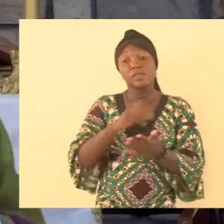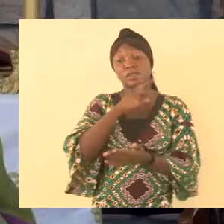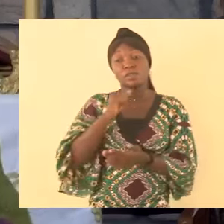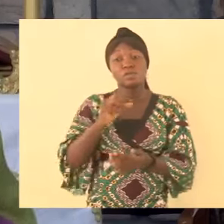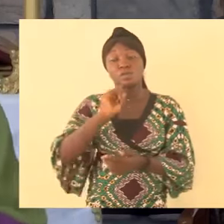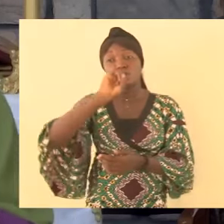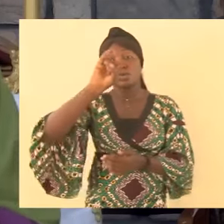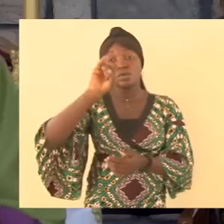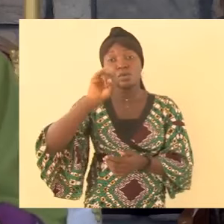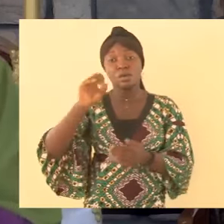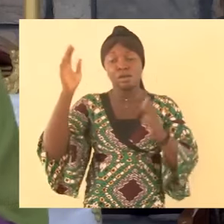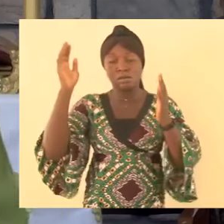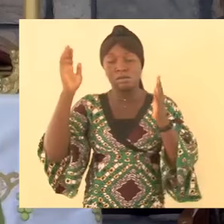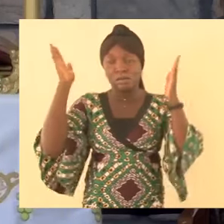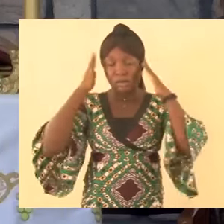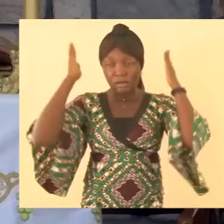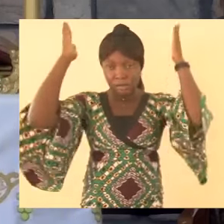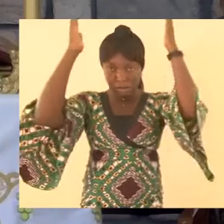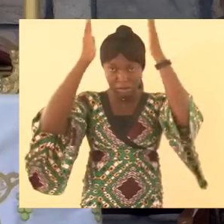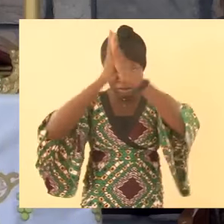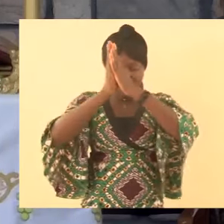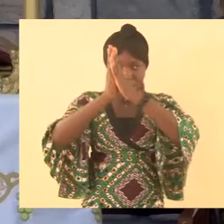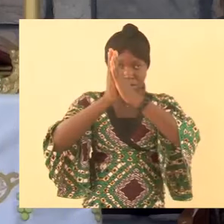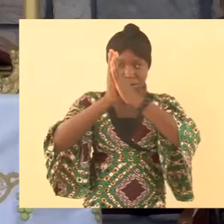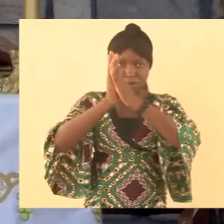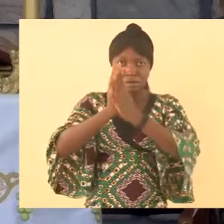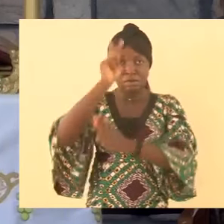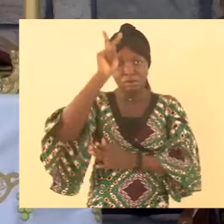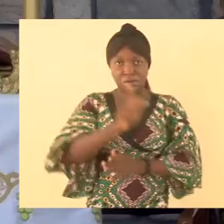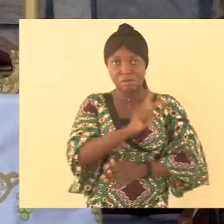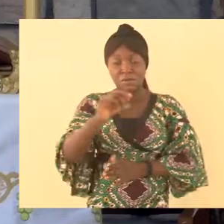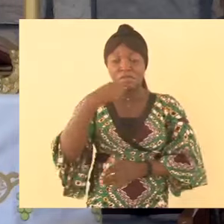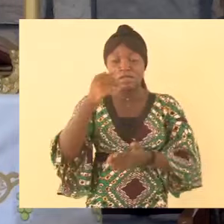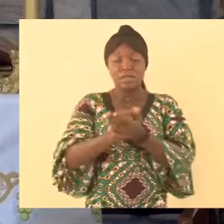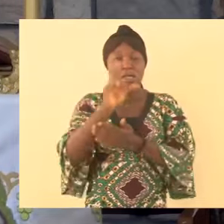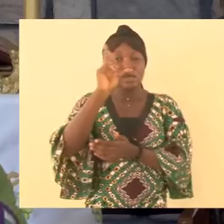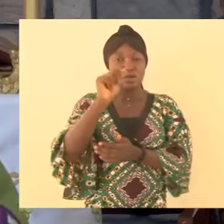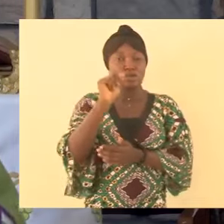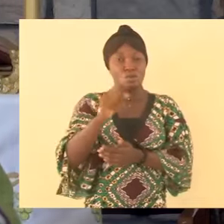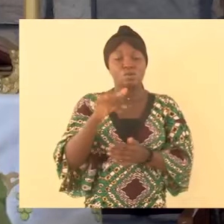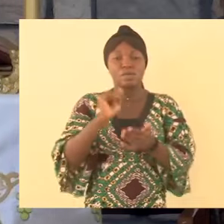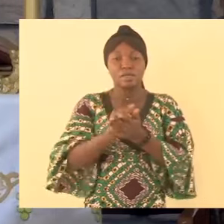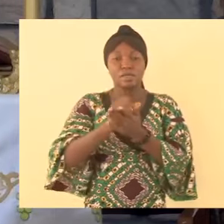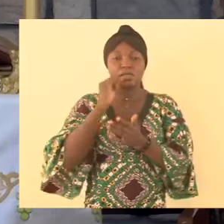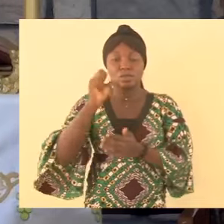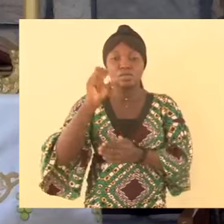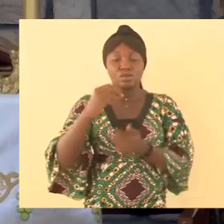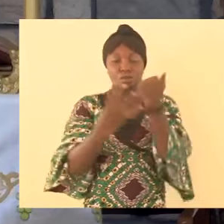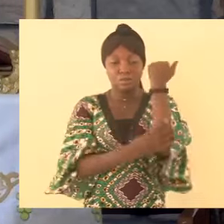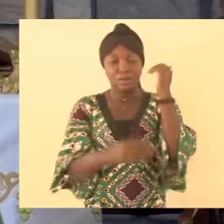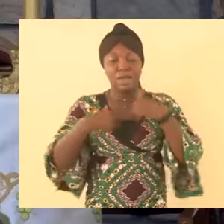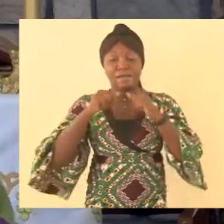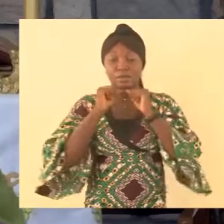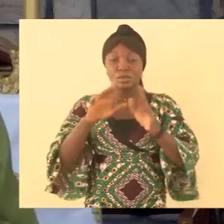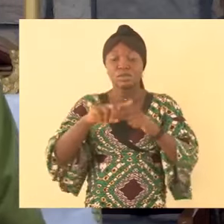It was John Paul II who said, no one can be so poor that he has nothing to give another. And